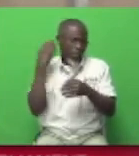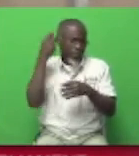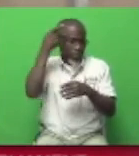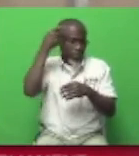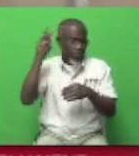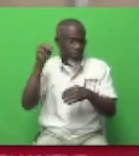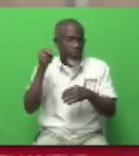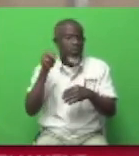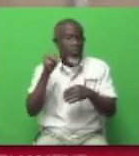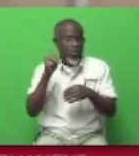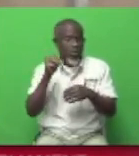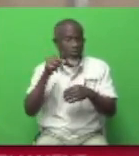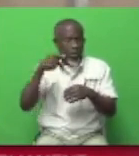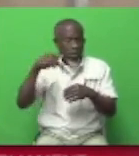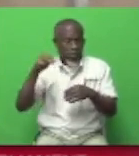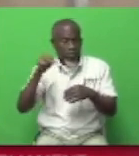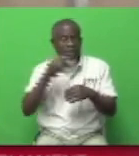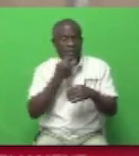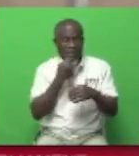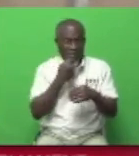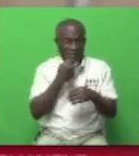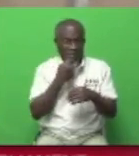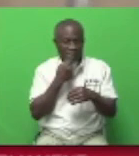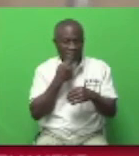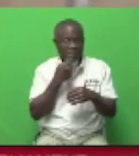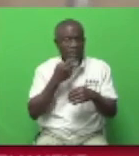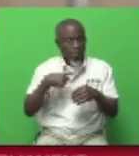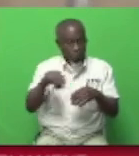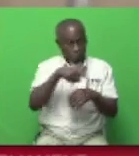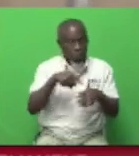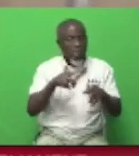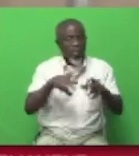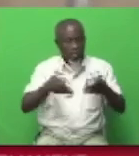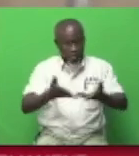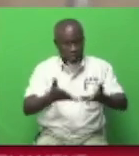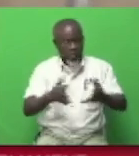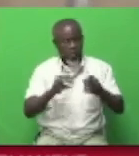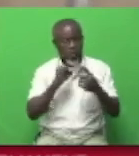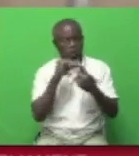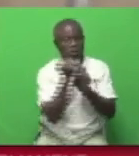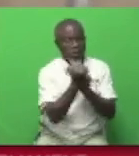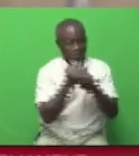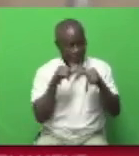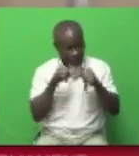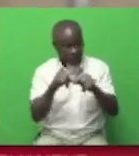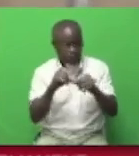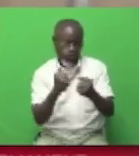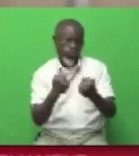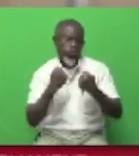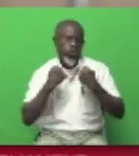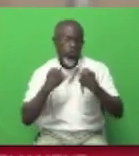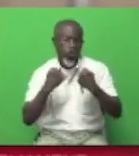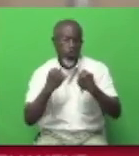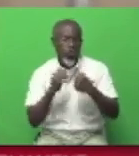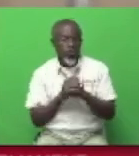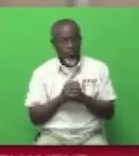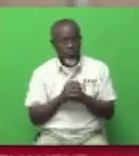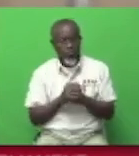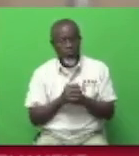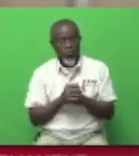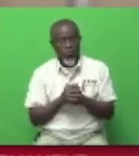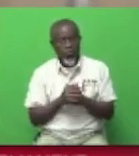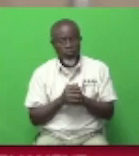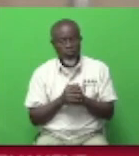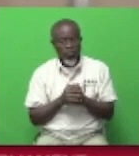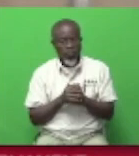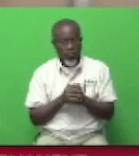is kept strong. Mr. Vice President, there are so many units, but the last unit that I would perhaps, two last units I would look